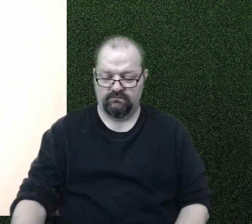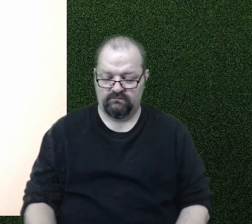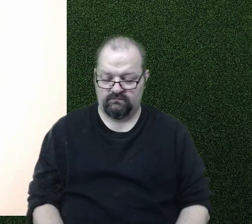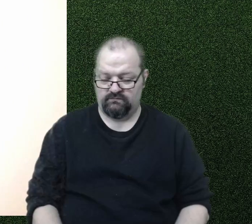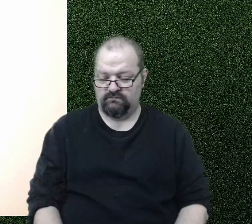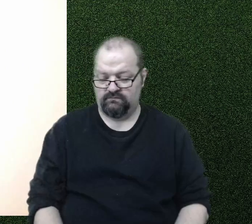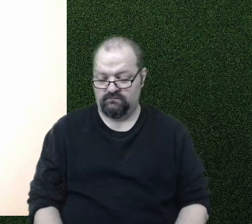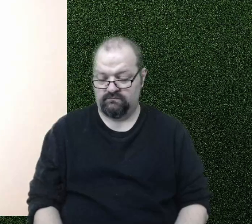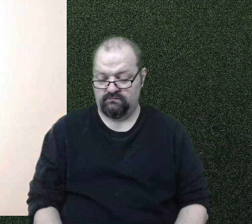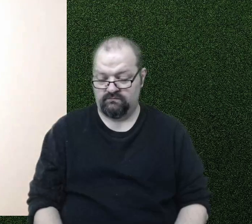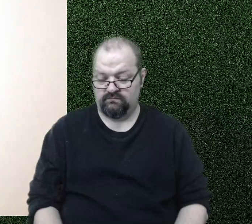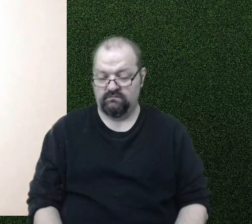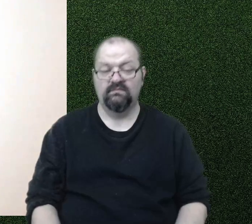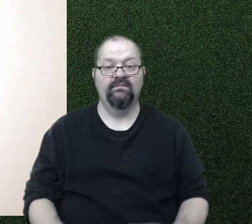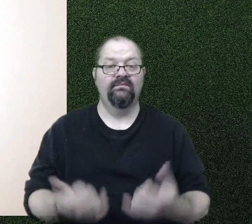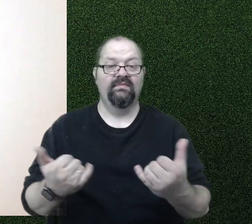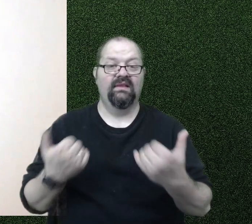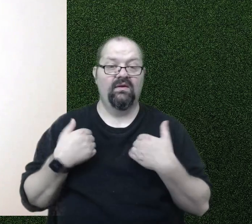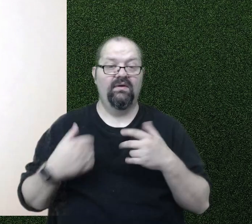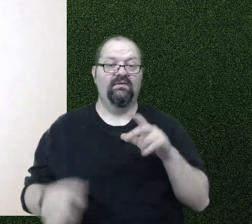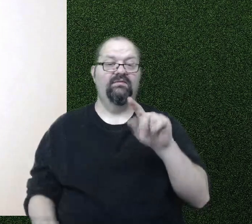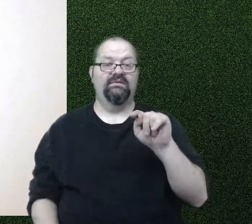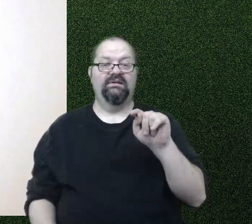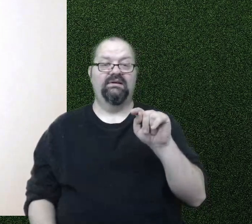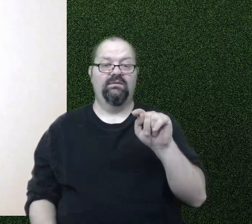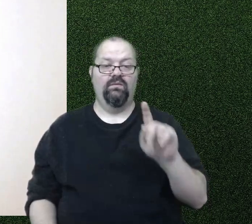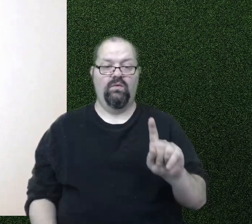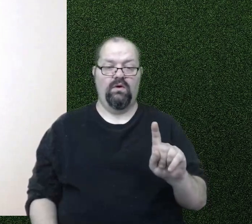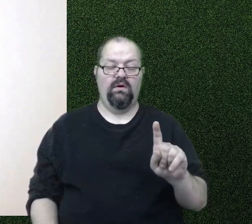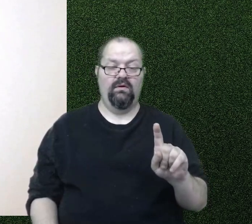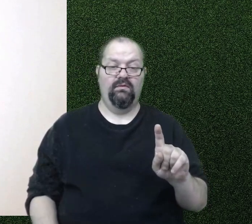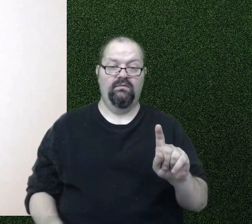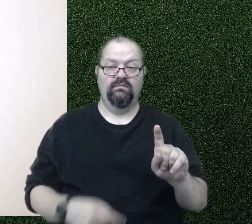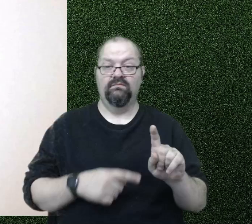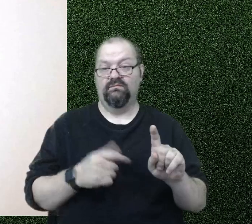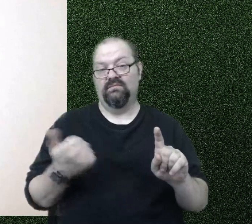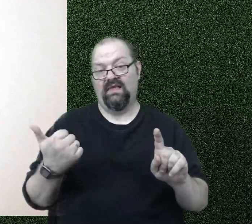So I had t1, which was this,